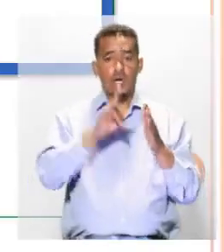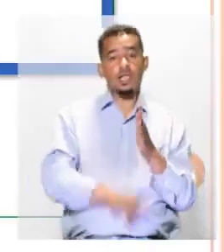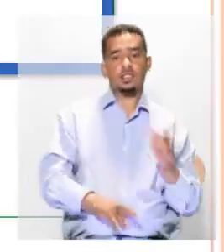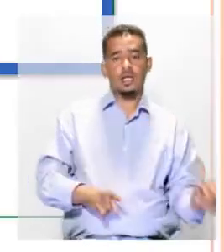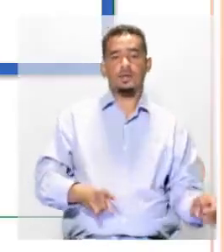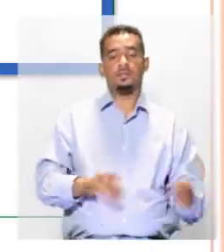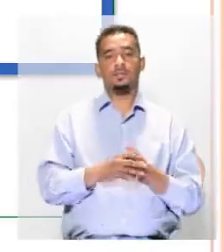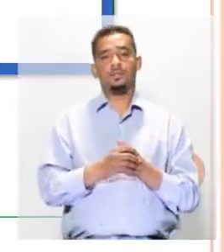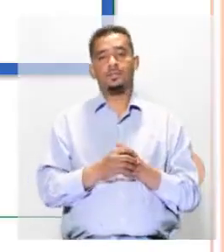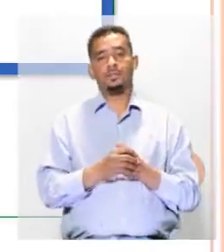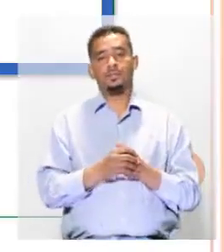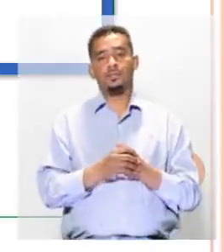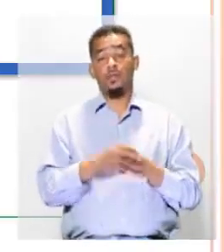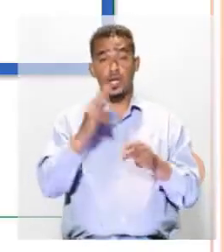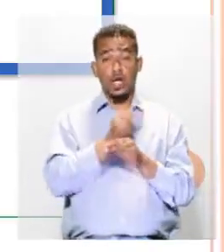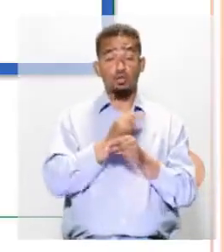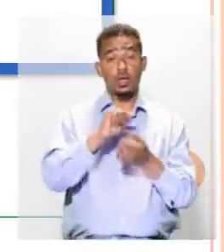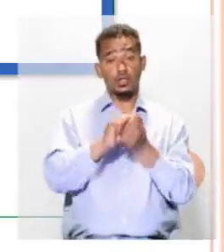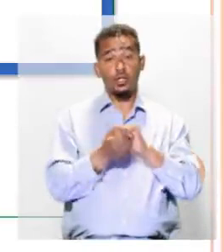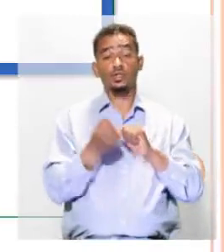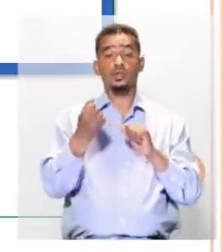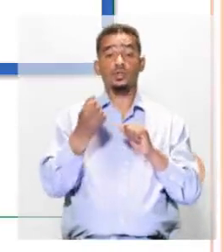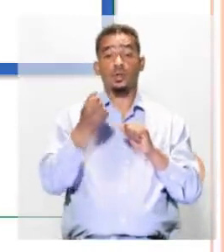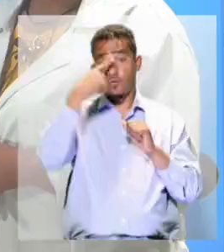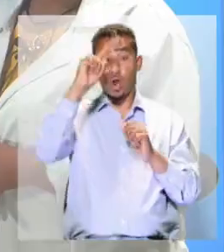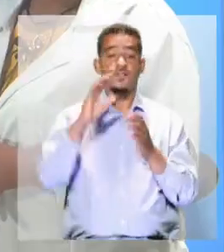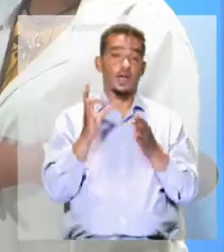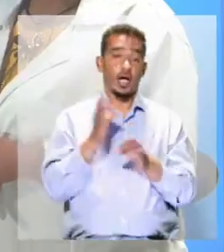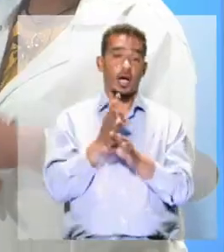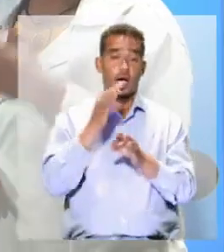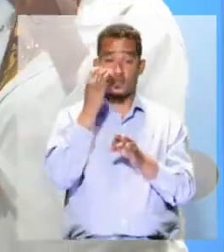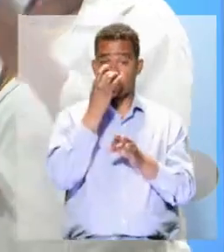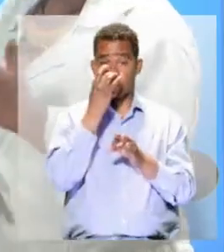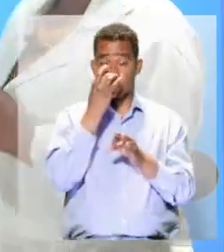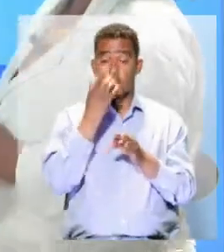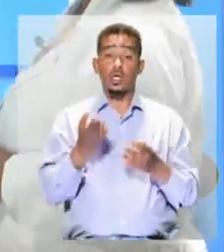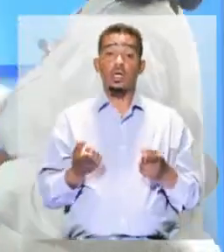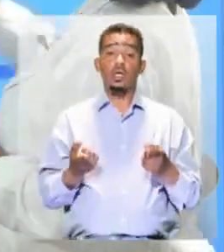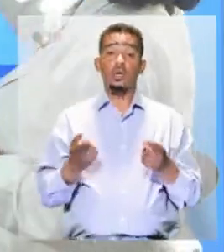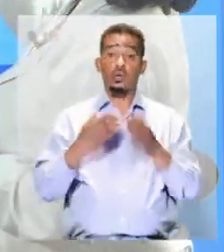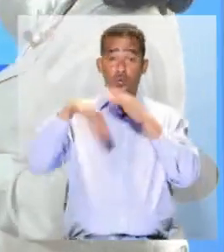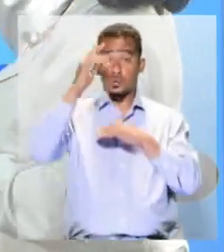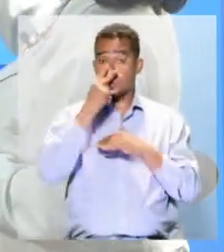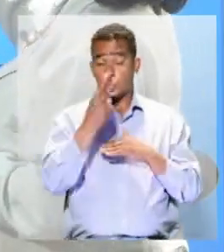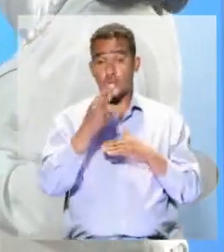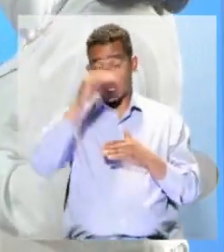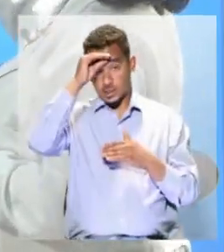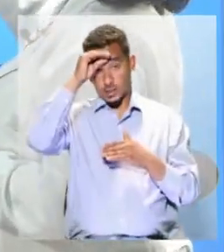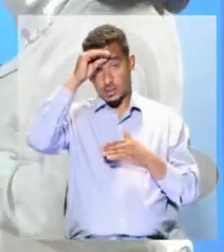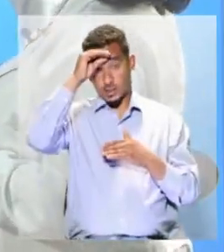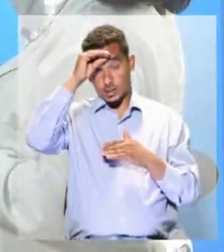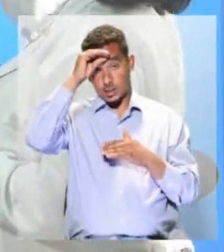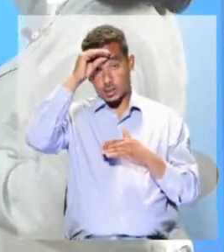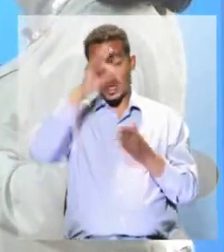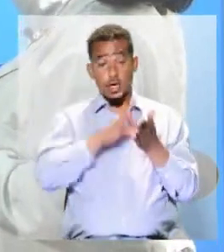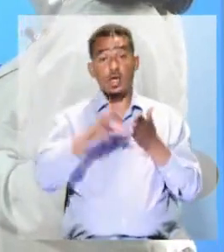see natural change for Africa. As we have seen in the above lesson, a rate